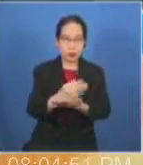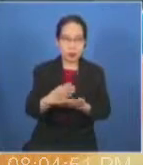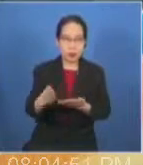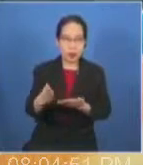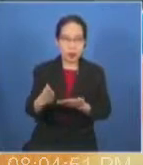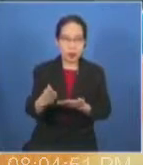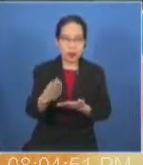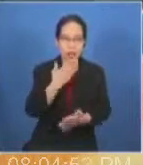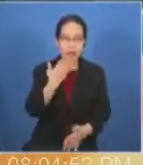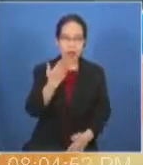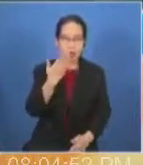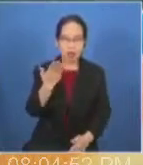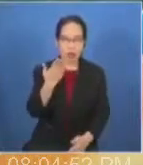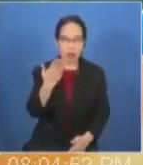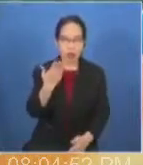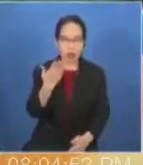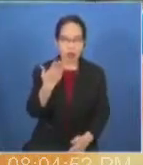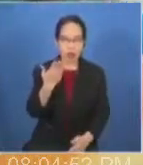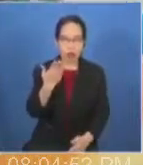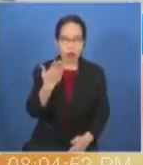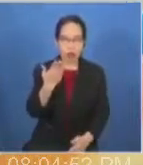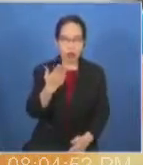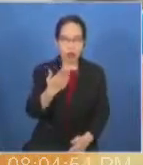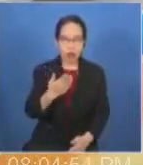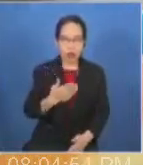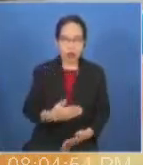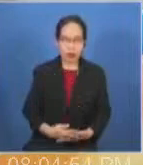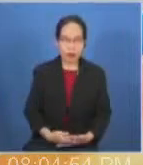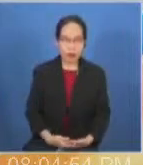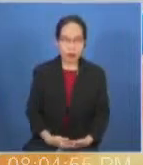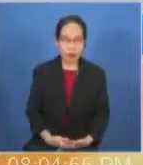Hold on, I'm going to make my purchases first.